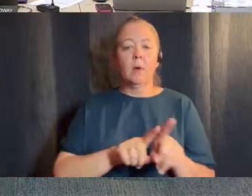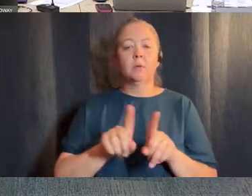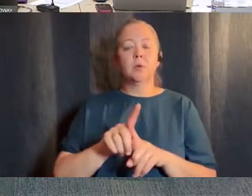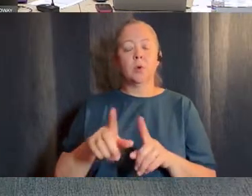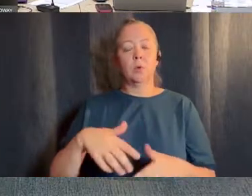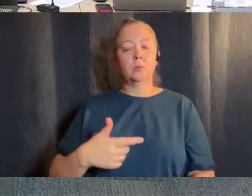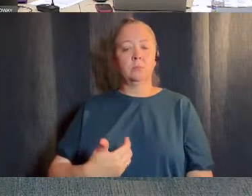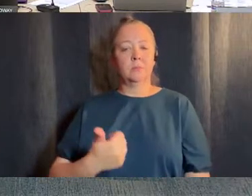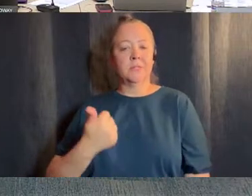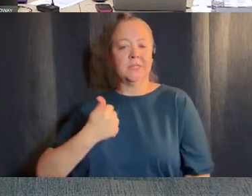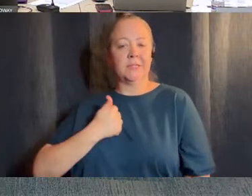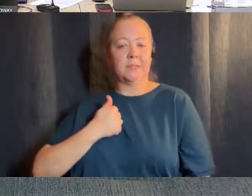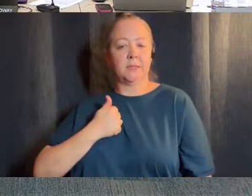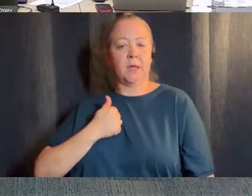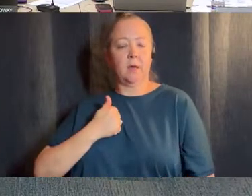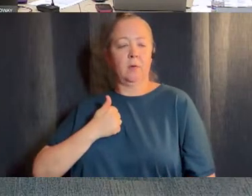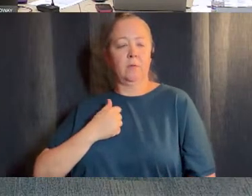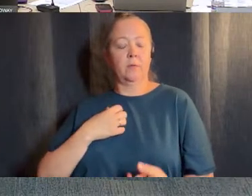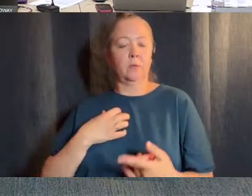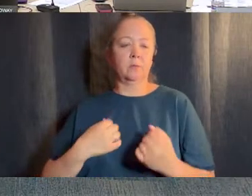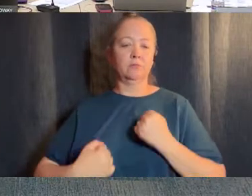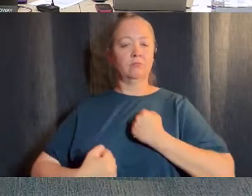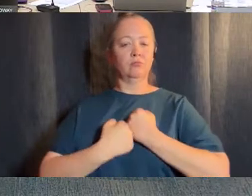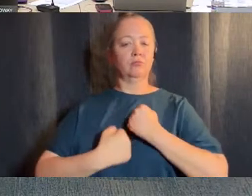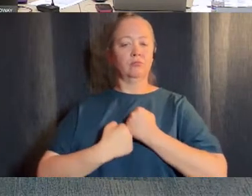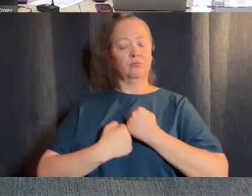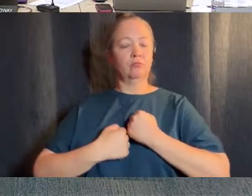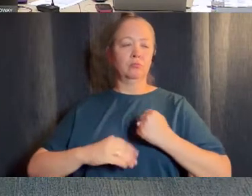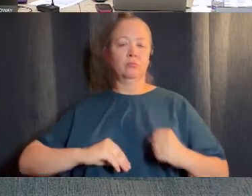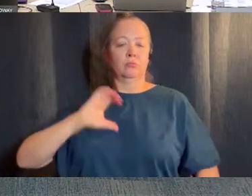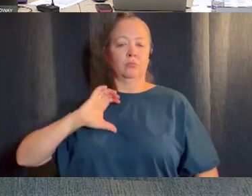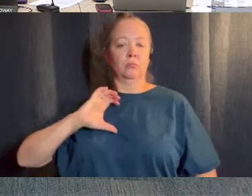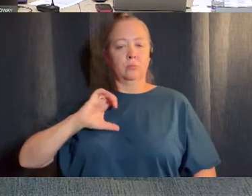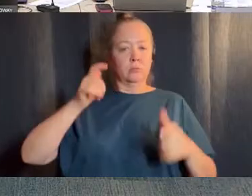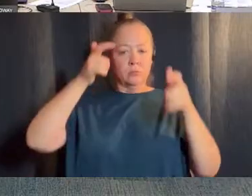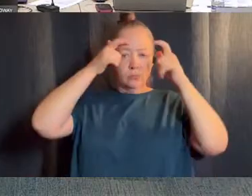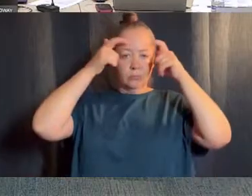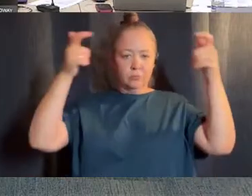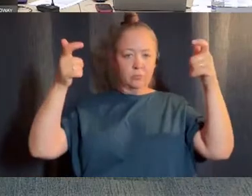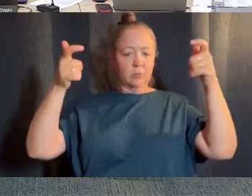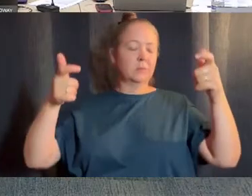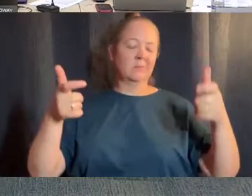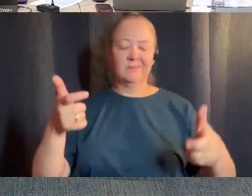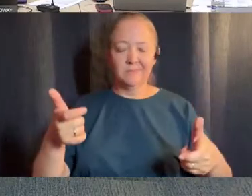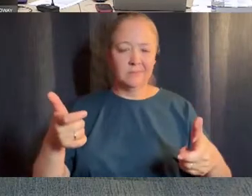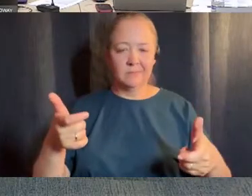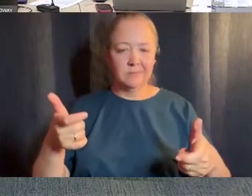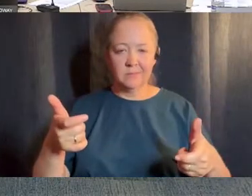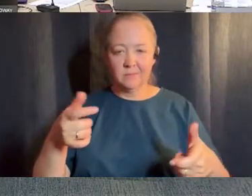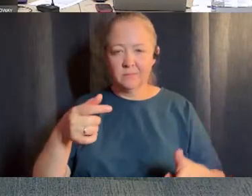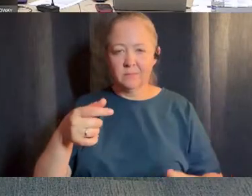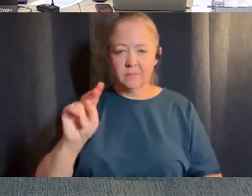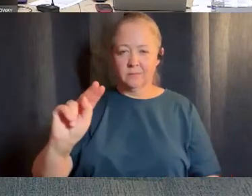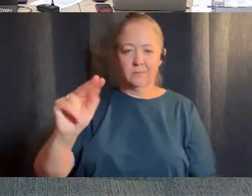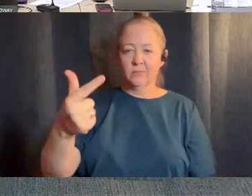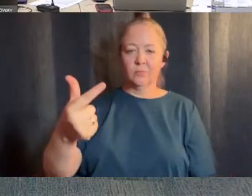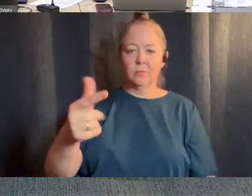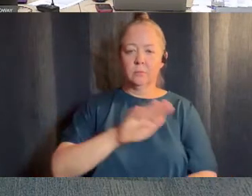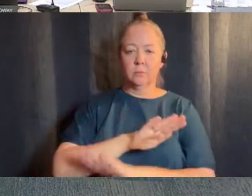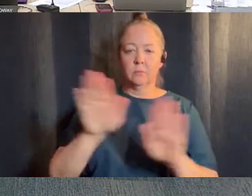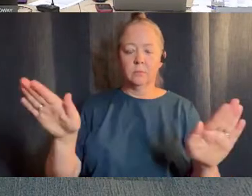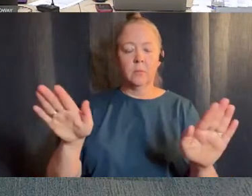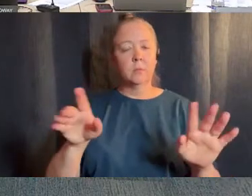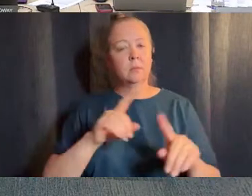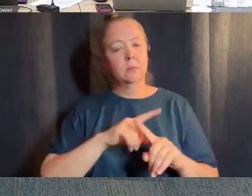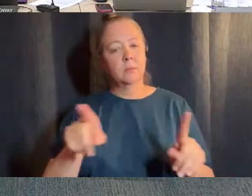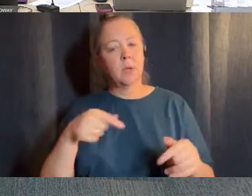sure I've probably been guilty of forgetting from time to time, but I would like to believe I've never blindsided,